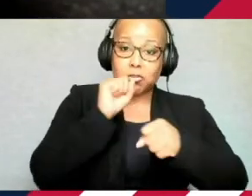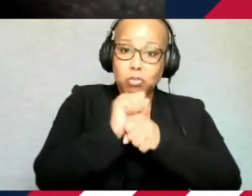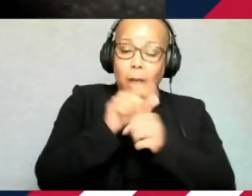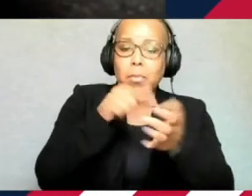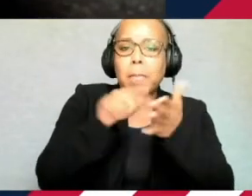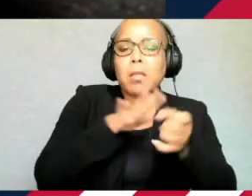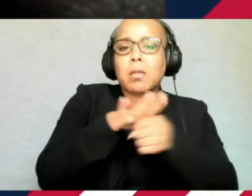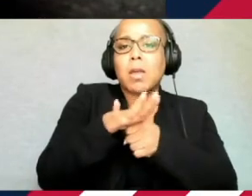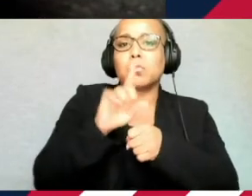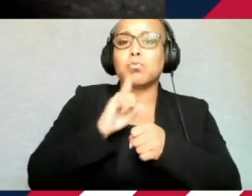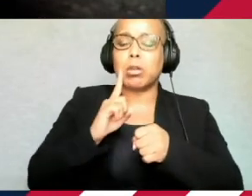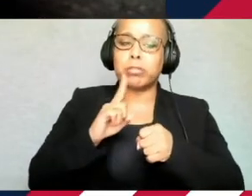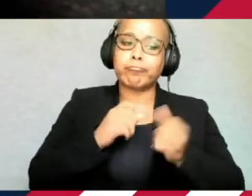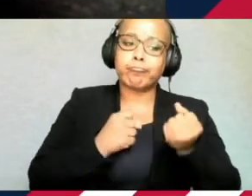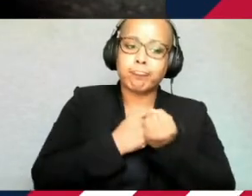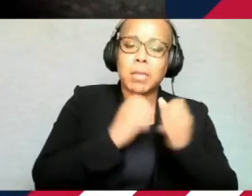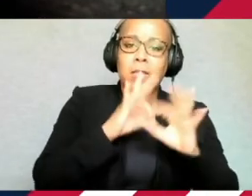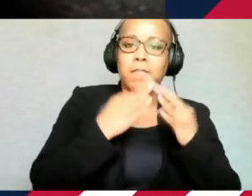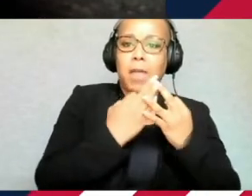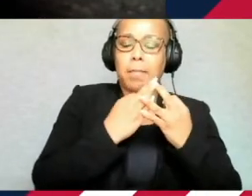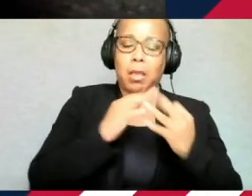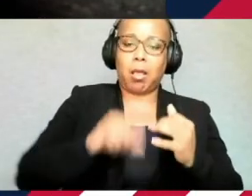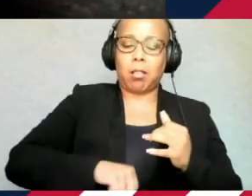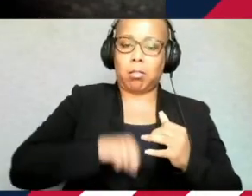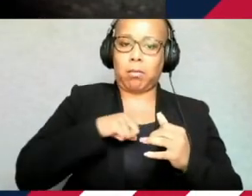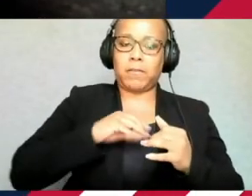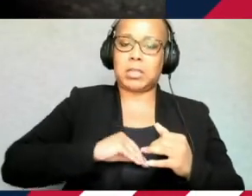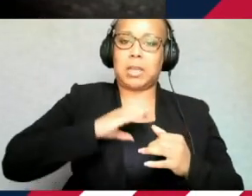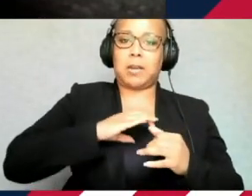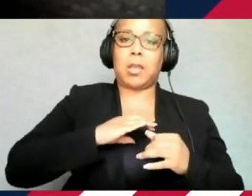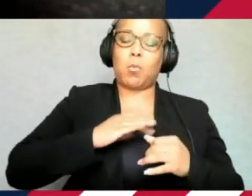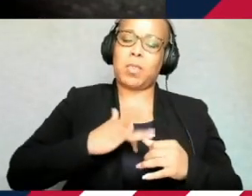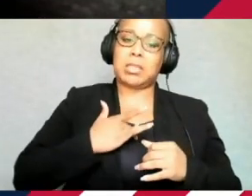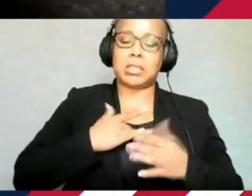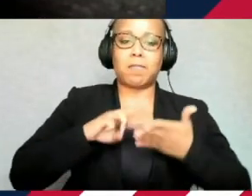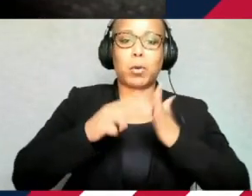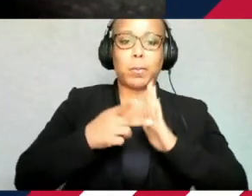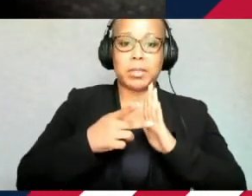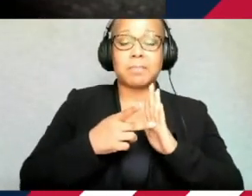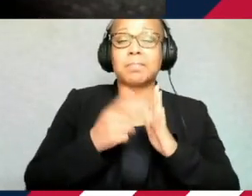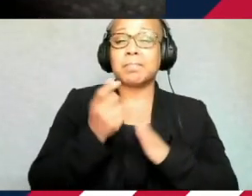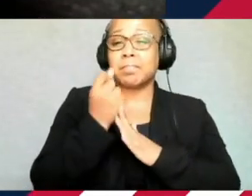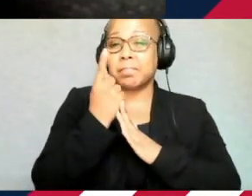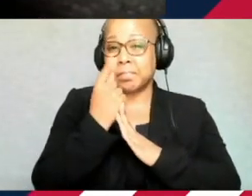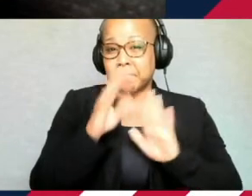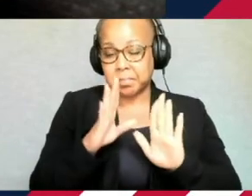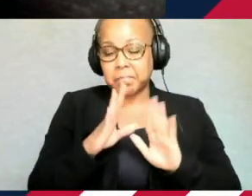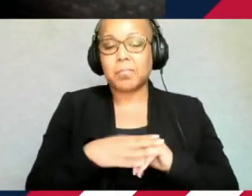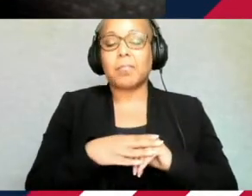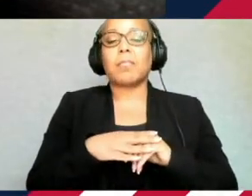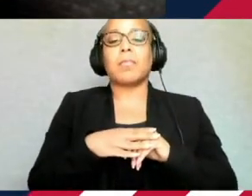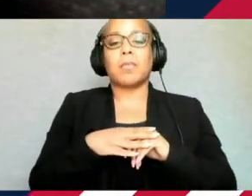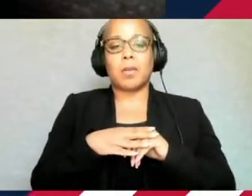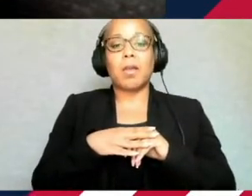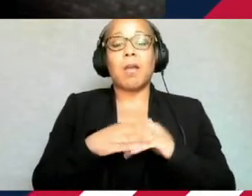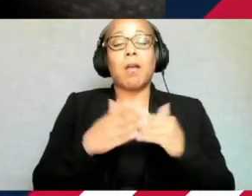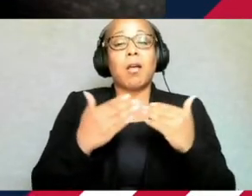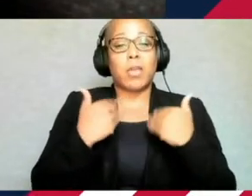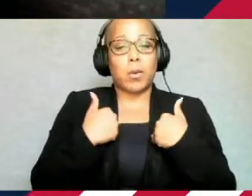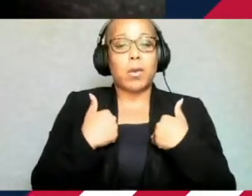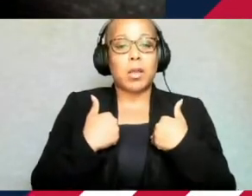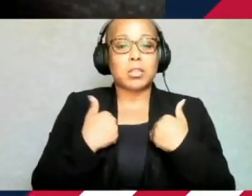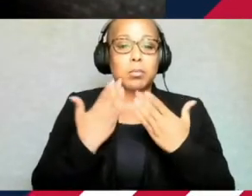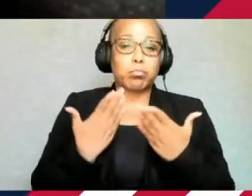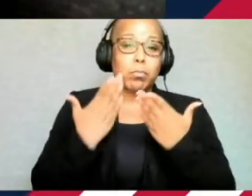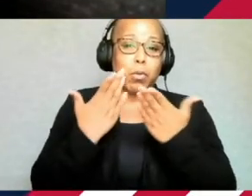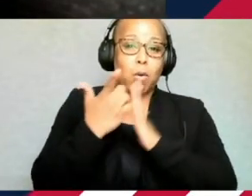raise a family and live in dignity with a sense of purpose. However, you know, there's a proposed law on